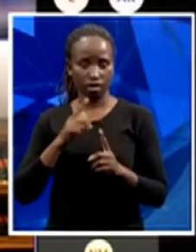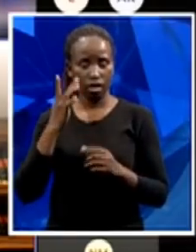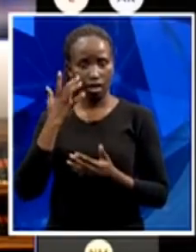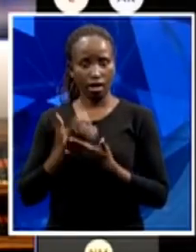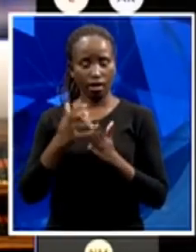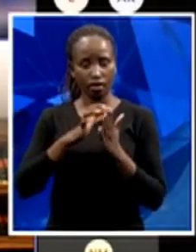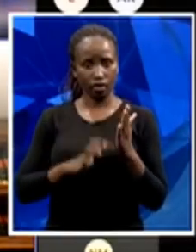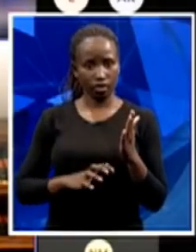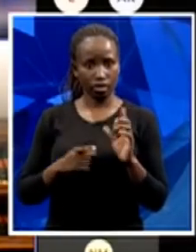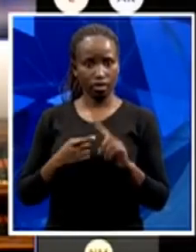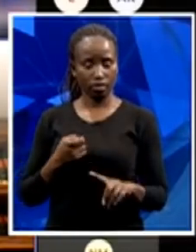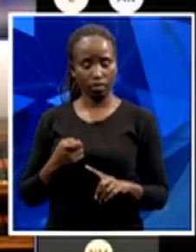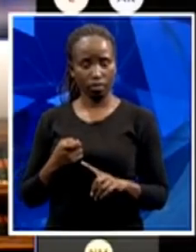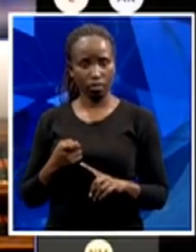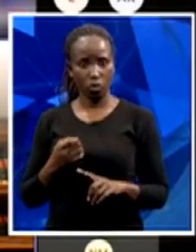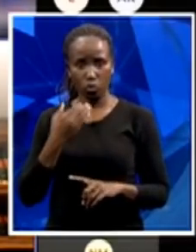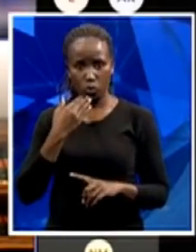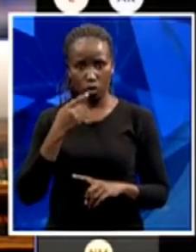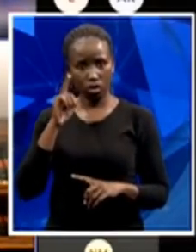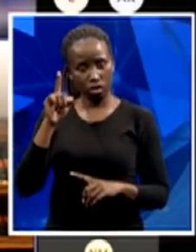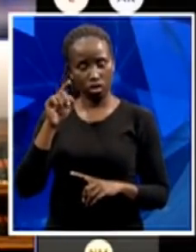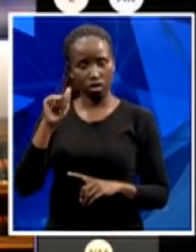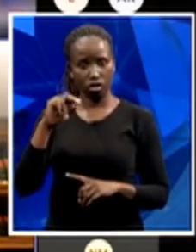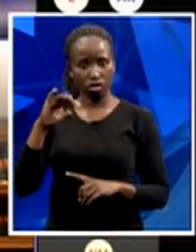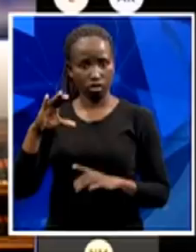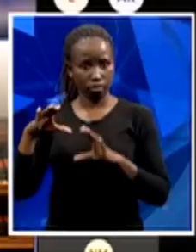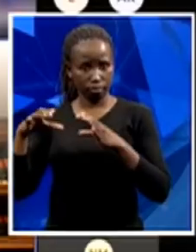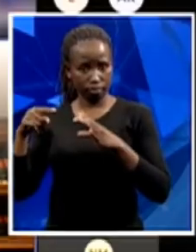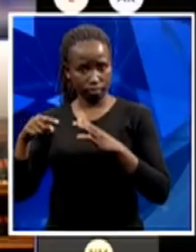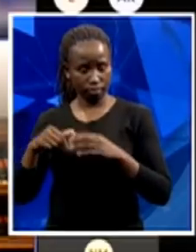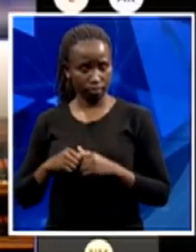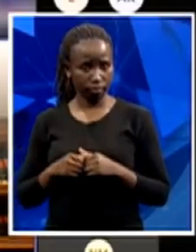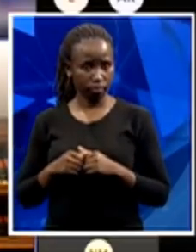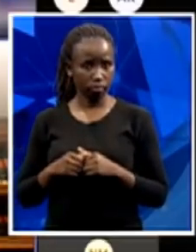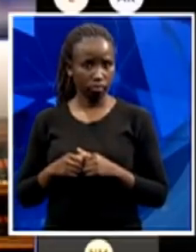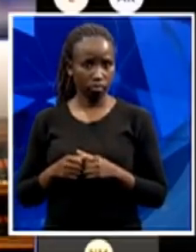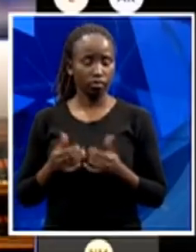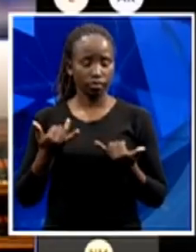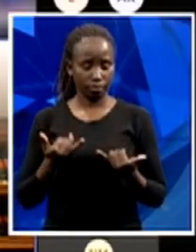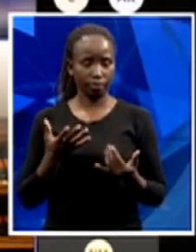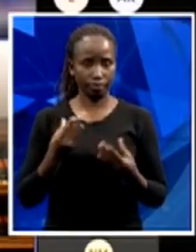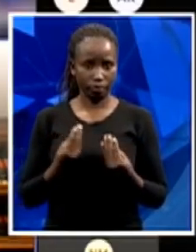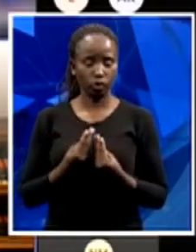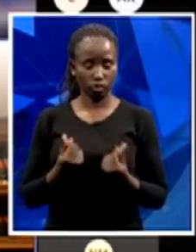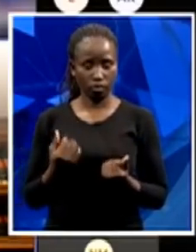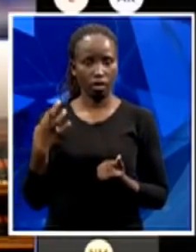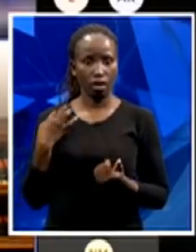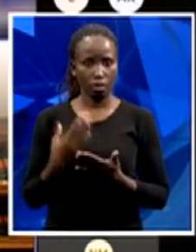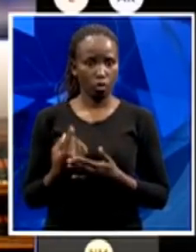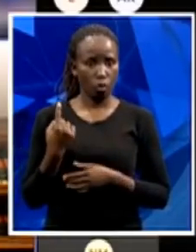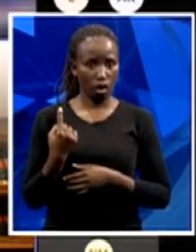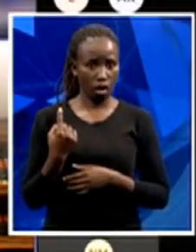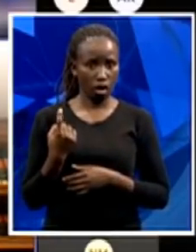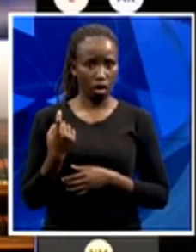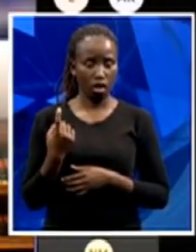ANC. I'll deal with the Rule 7.1 application before I revert to the intervention application. In